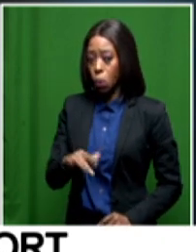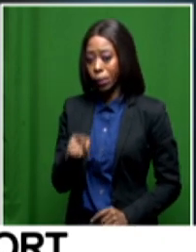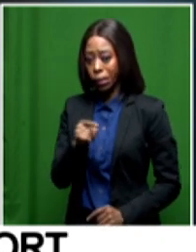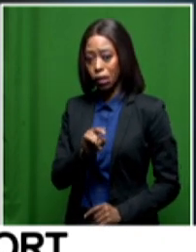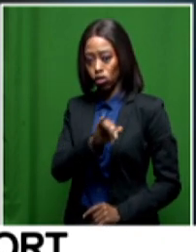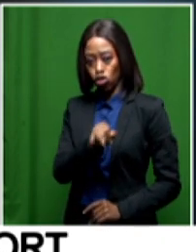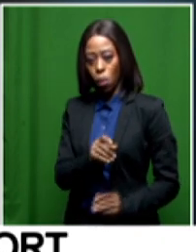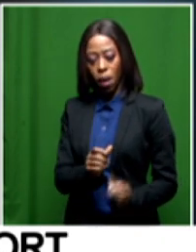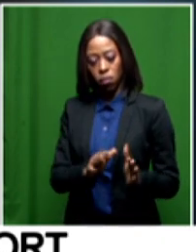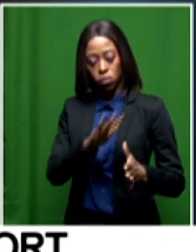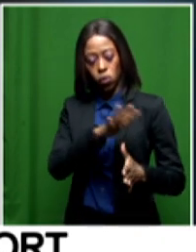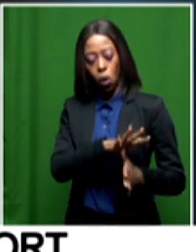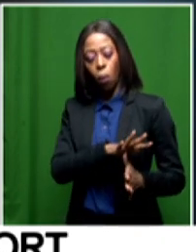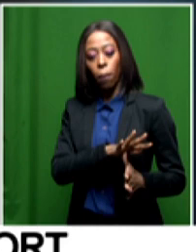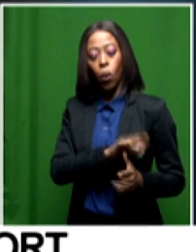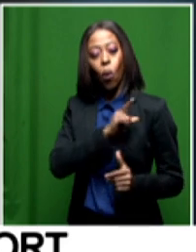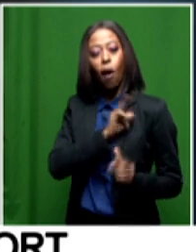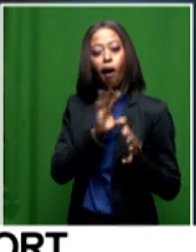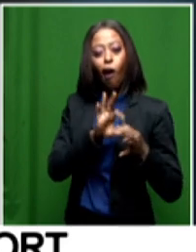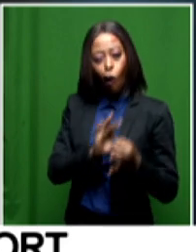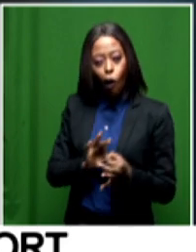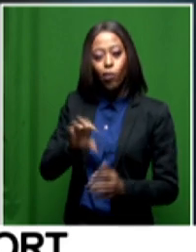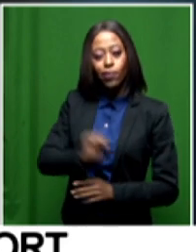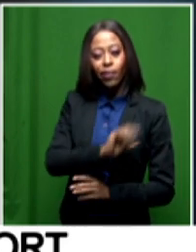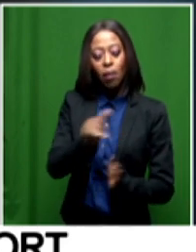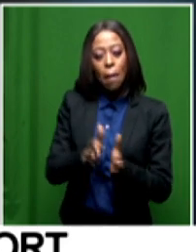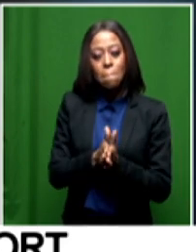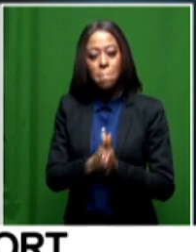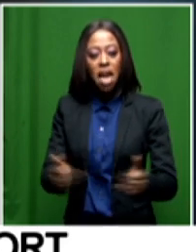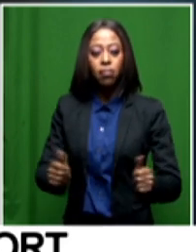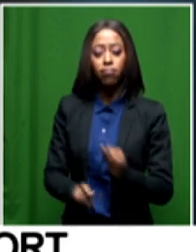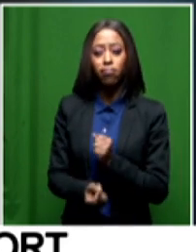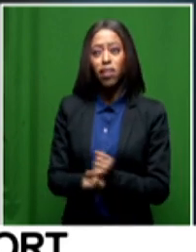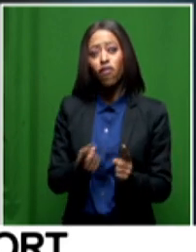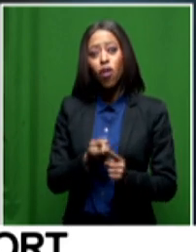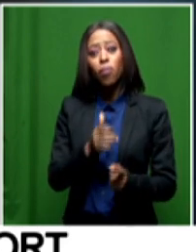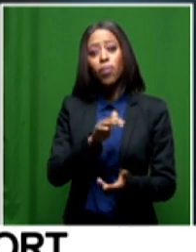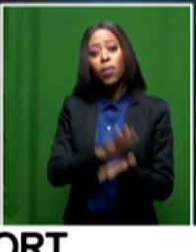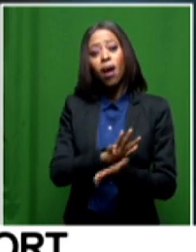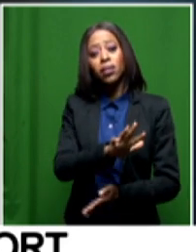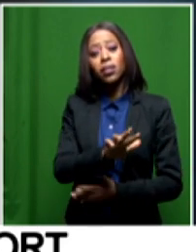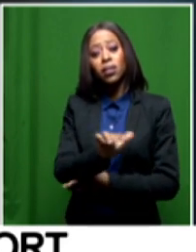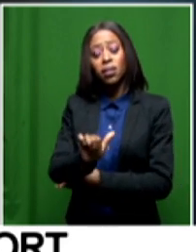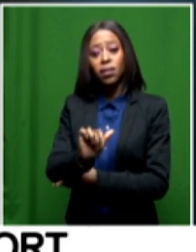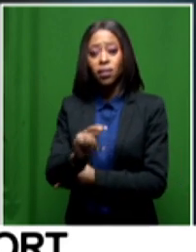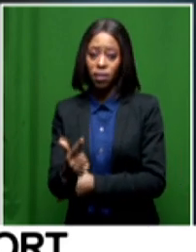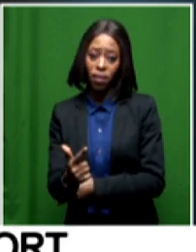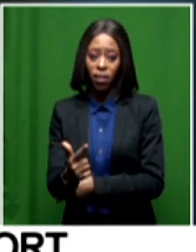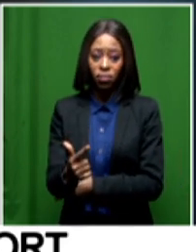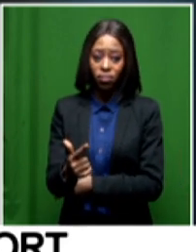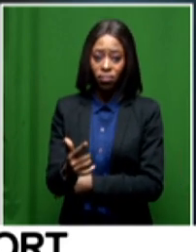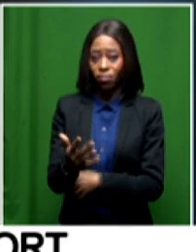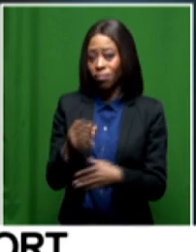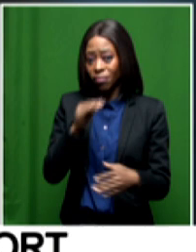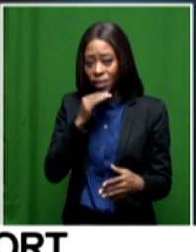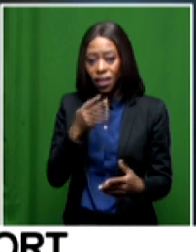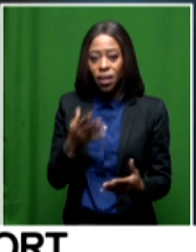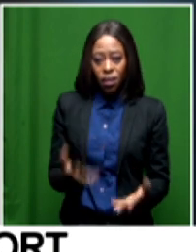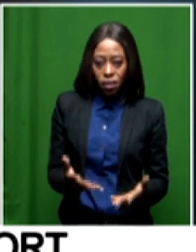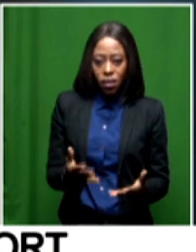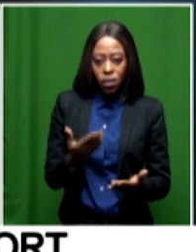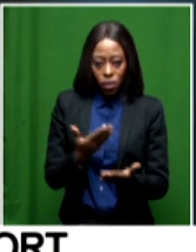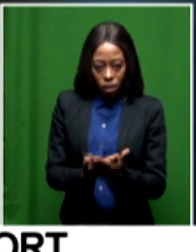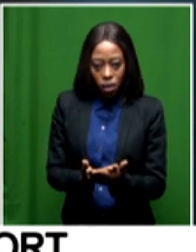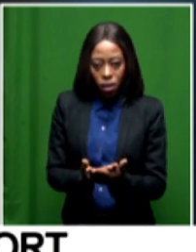Kyalami is the home of South African motorsport. It has been since 1967, and it is the place to host a Formula